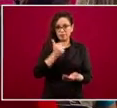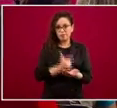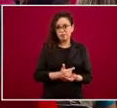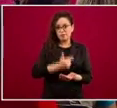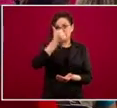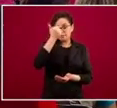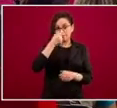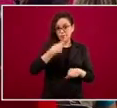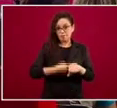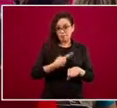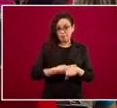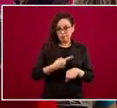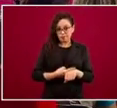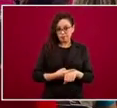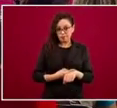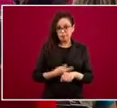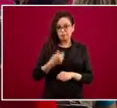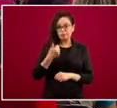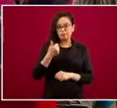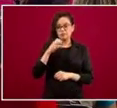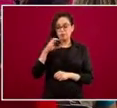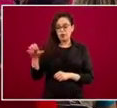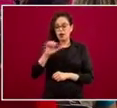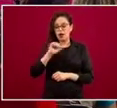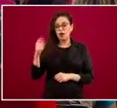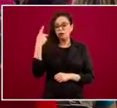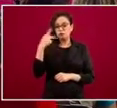more than 500